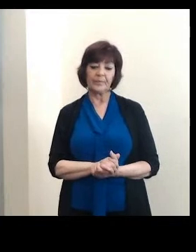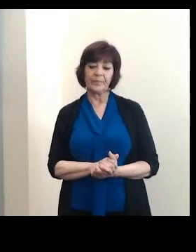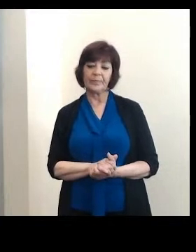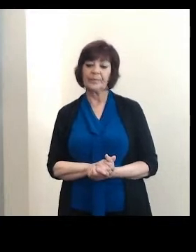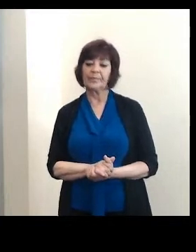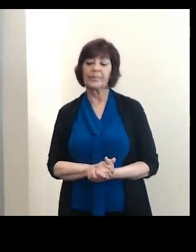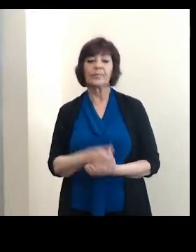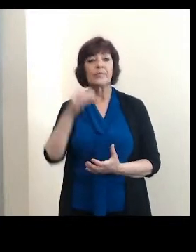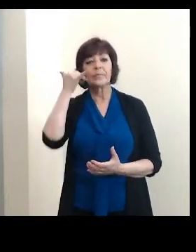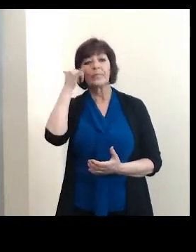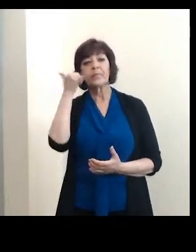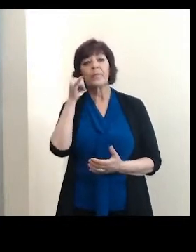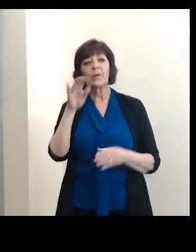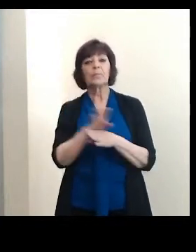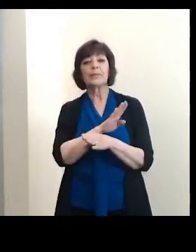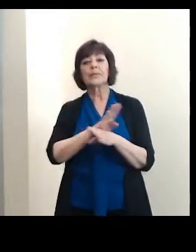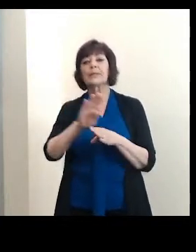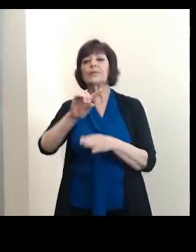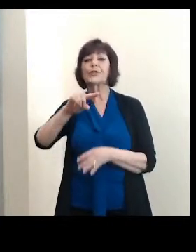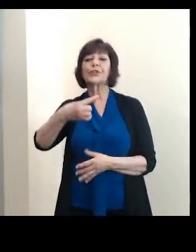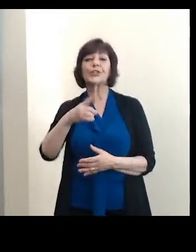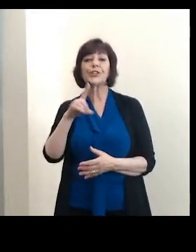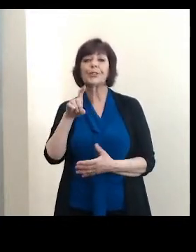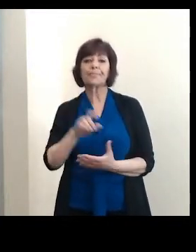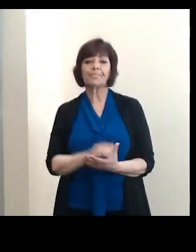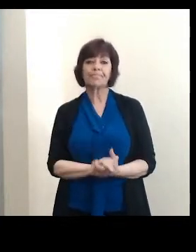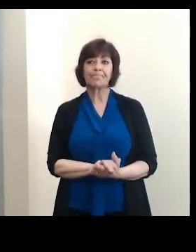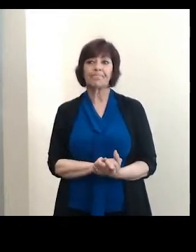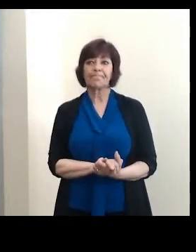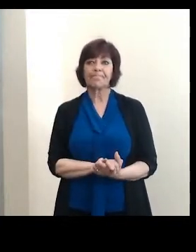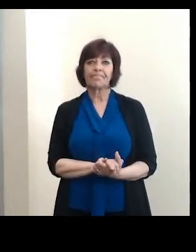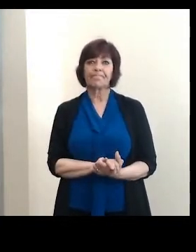Is anyone on from Buffalo Business First?